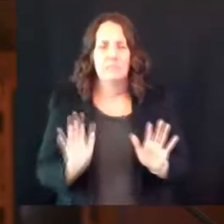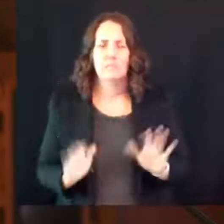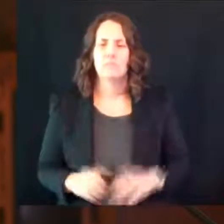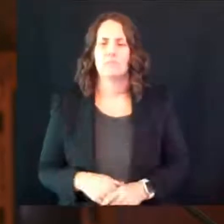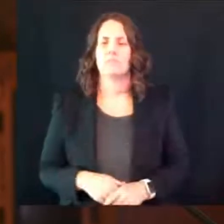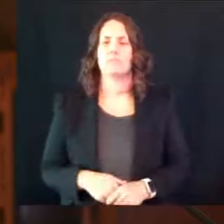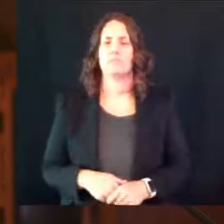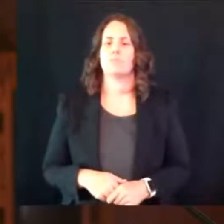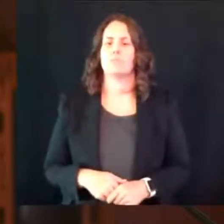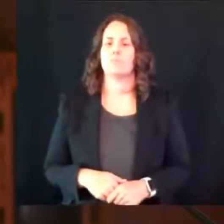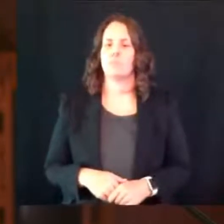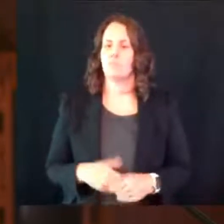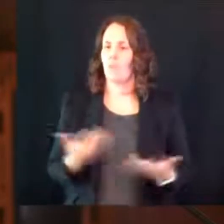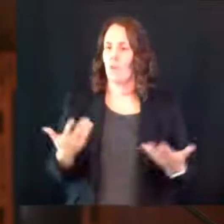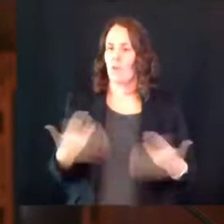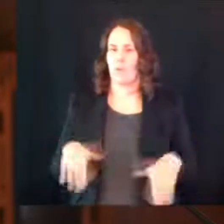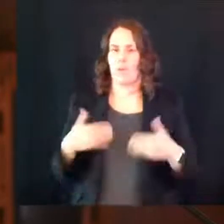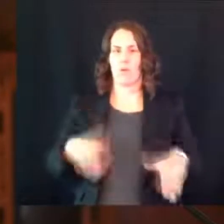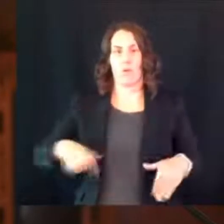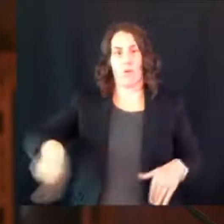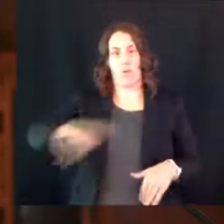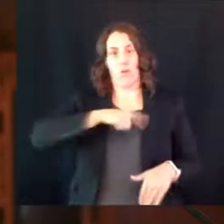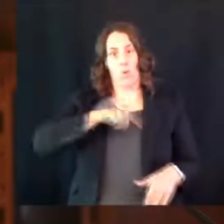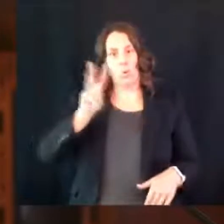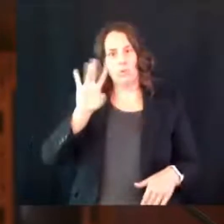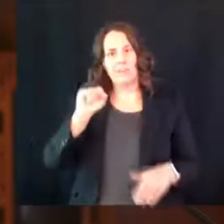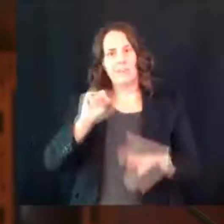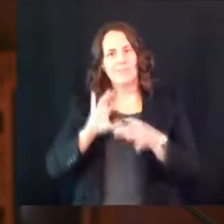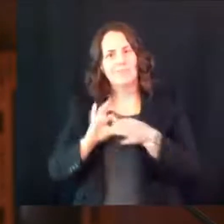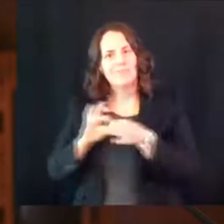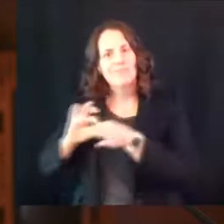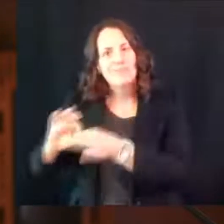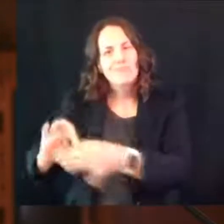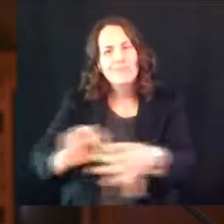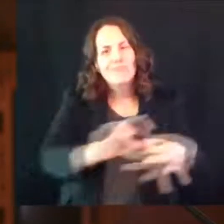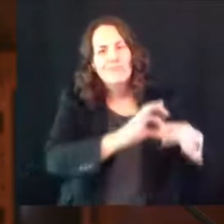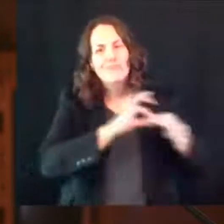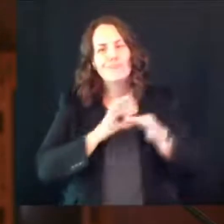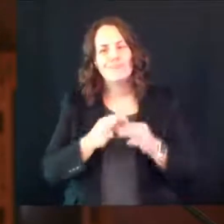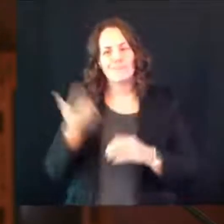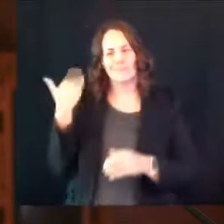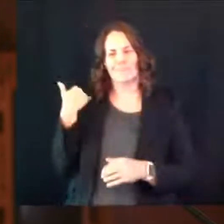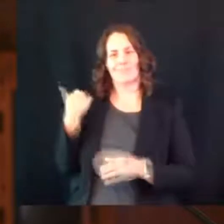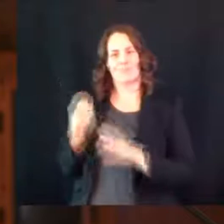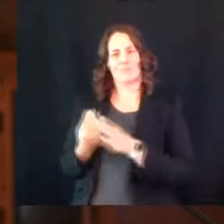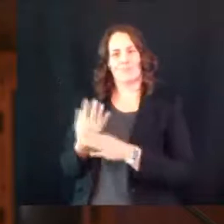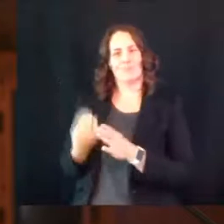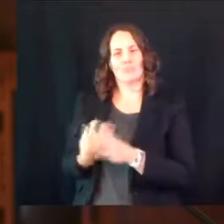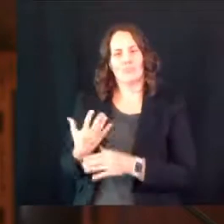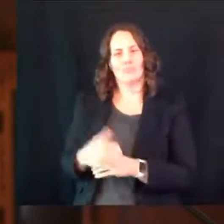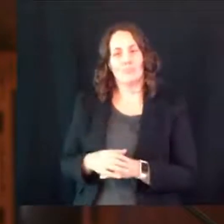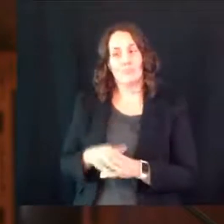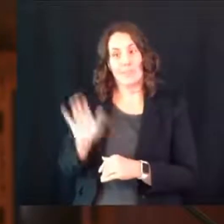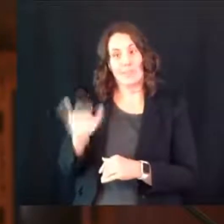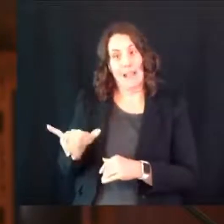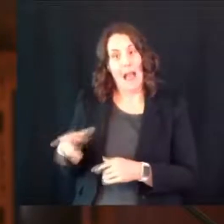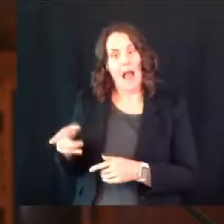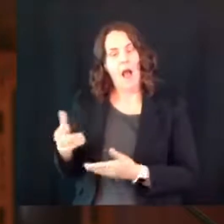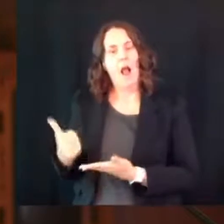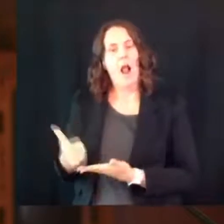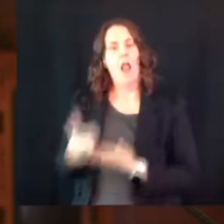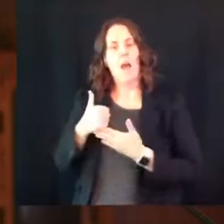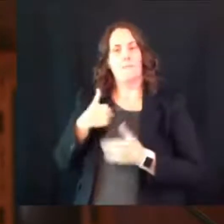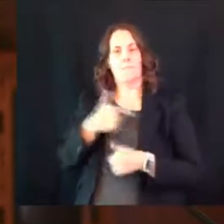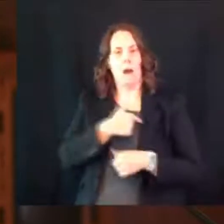giving us the space and the time at the state and with our partners in healthcare, public health, and the